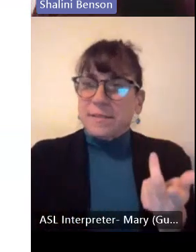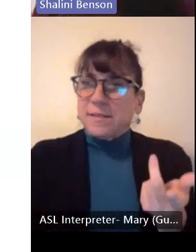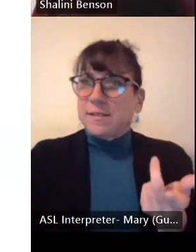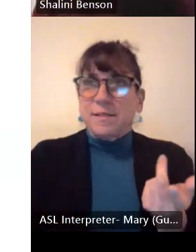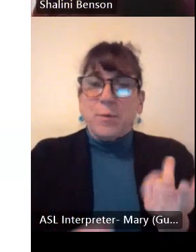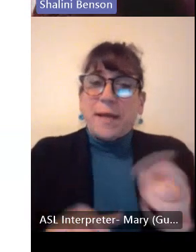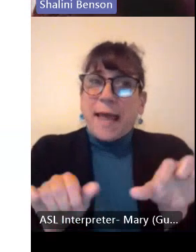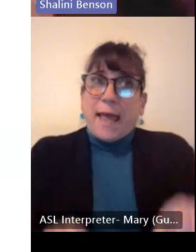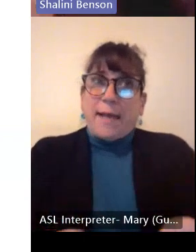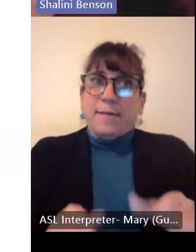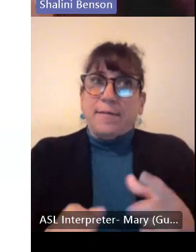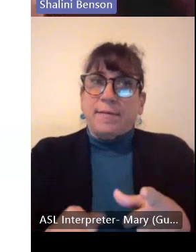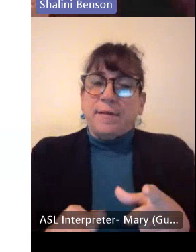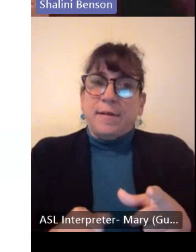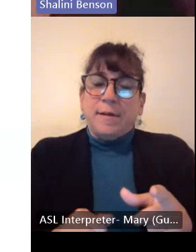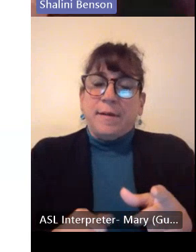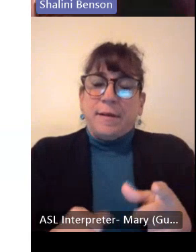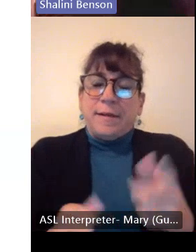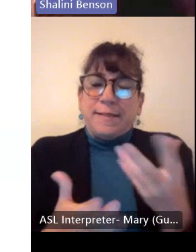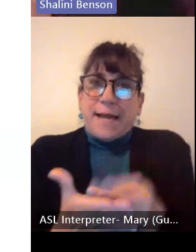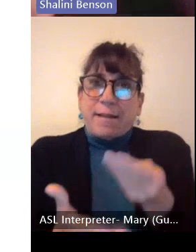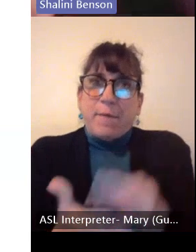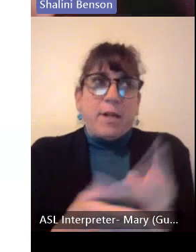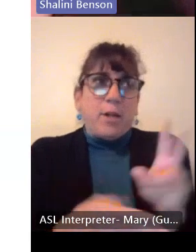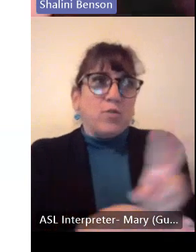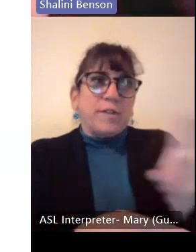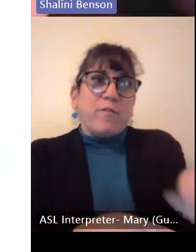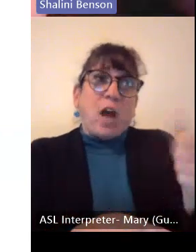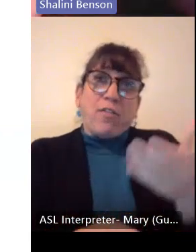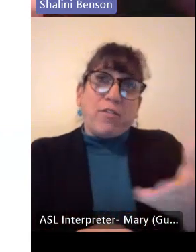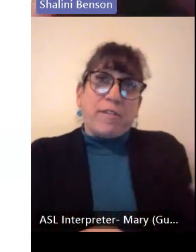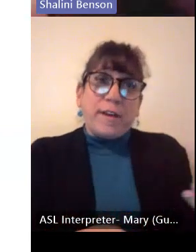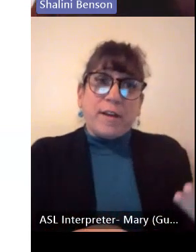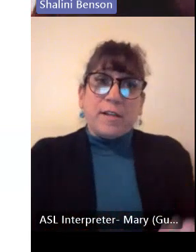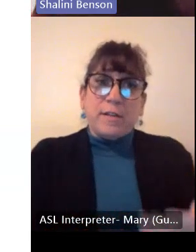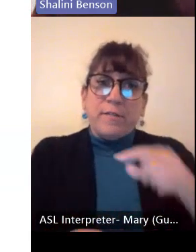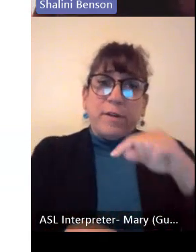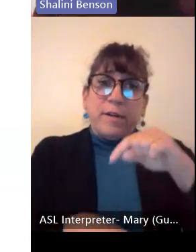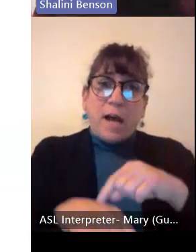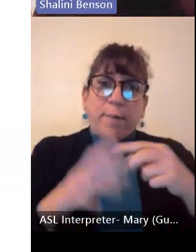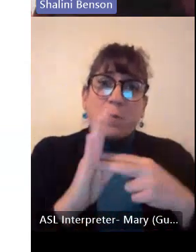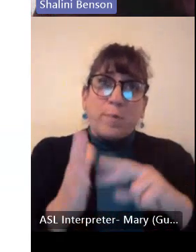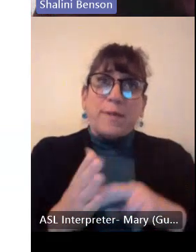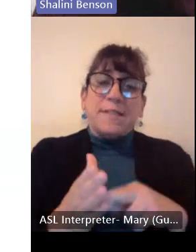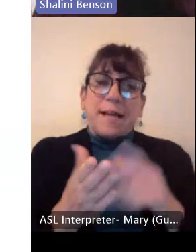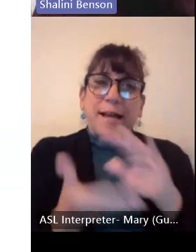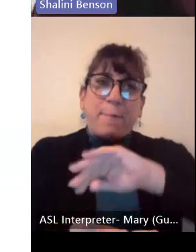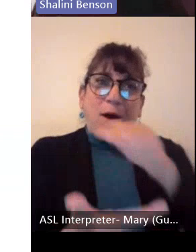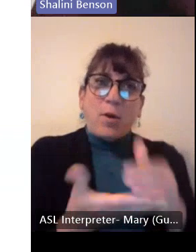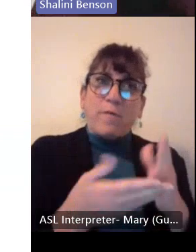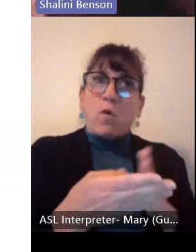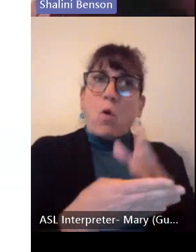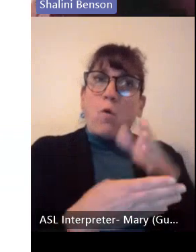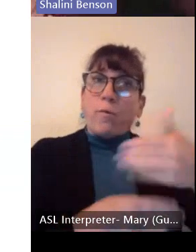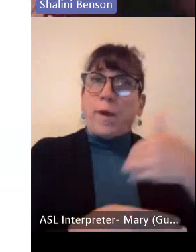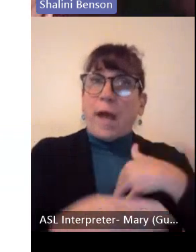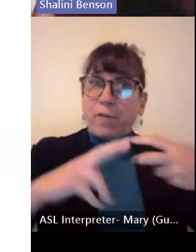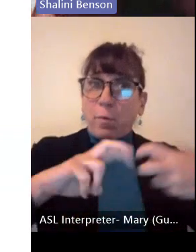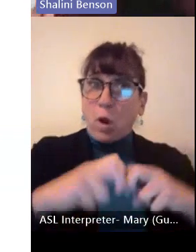can take those monies and use them generally for other things, again, time, purpose, amount. And if we're over, we've got a problem. So